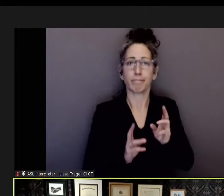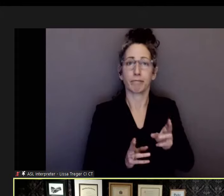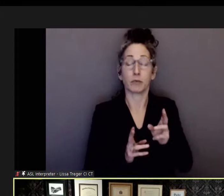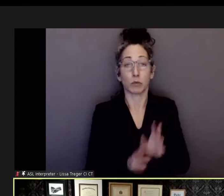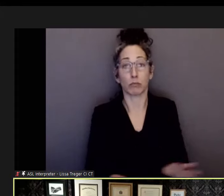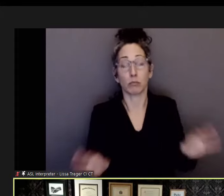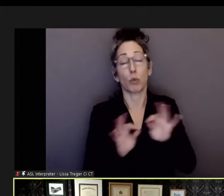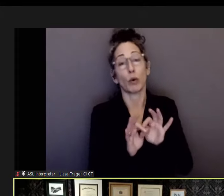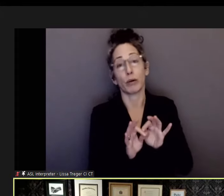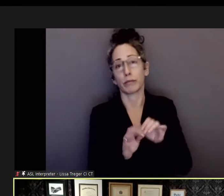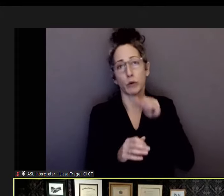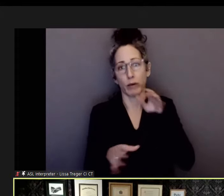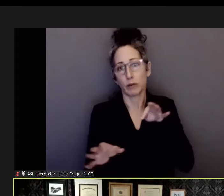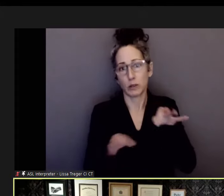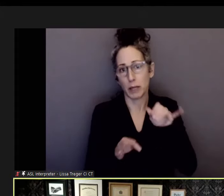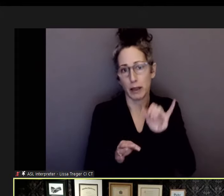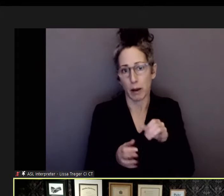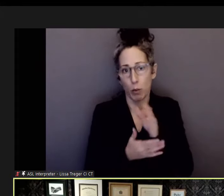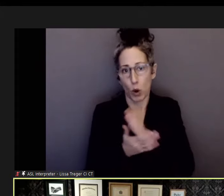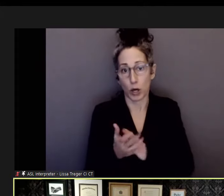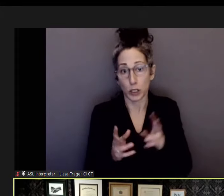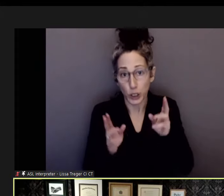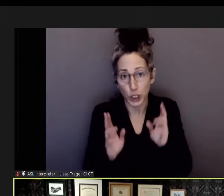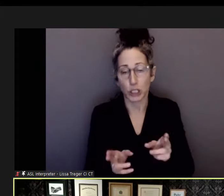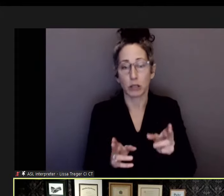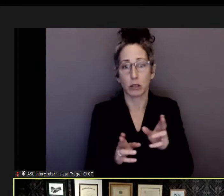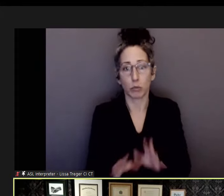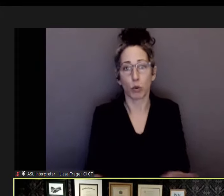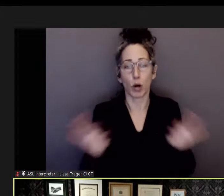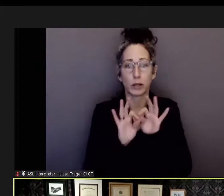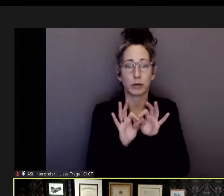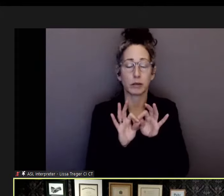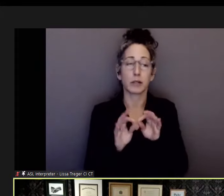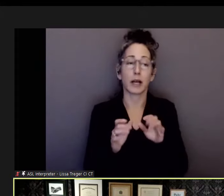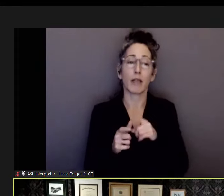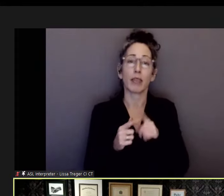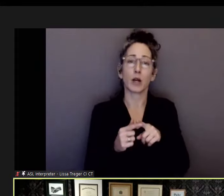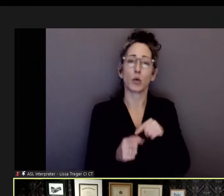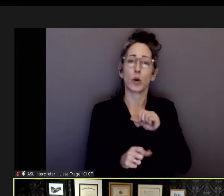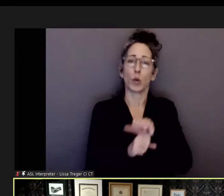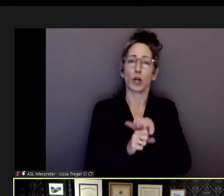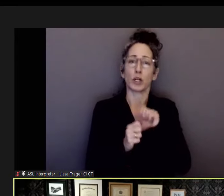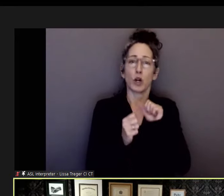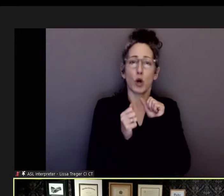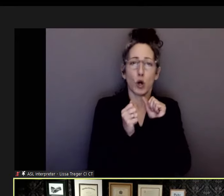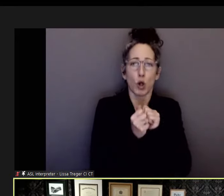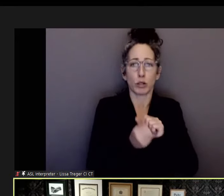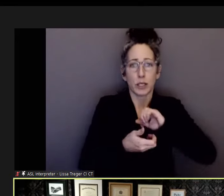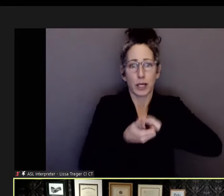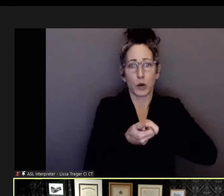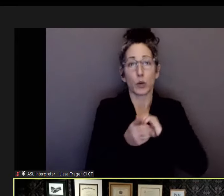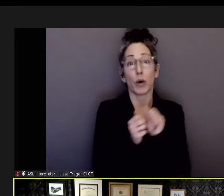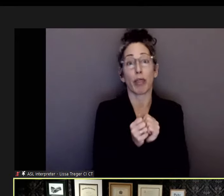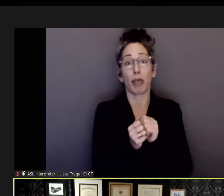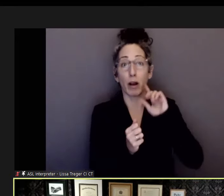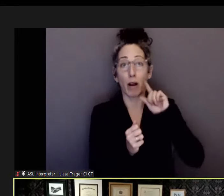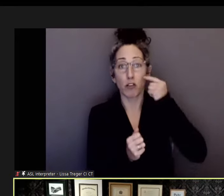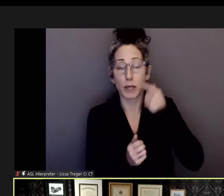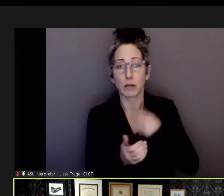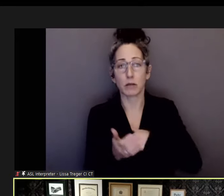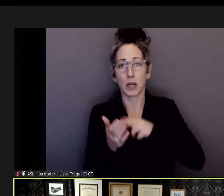to anybody. And there was a very close collaboration with stakeholders, including the government, contract